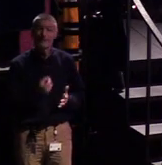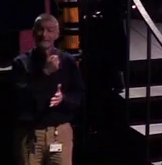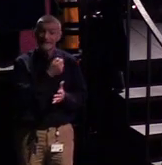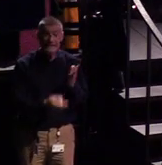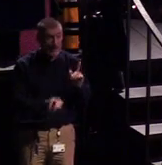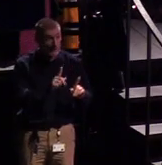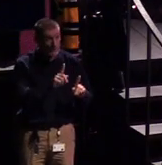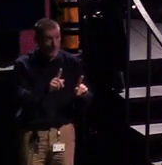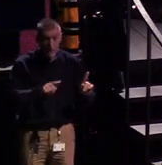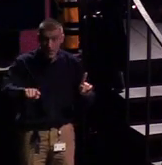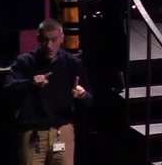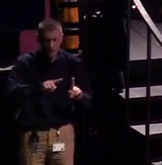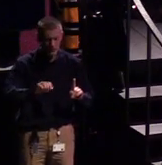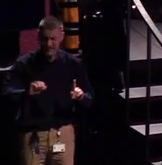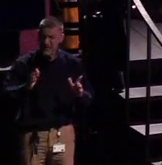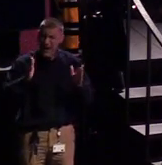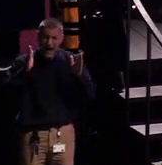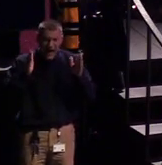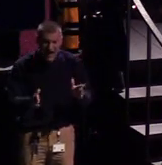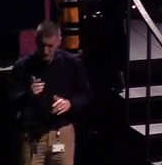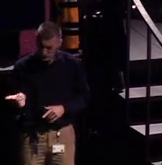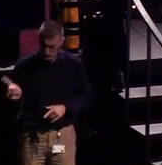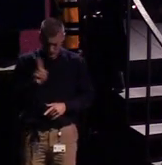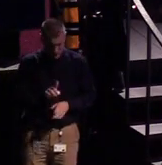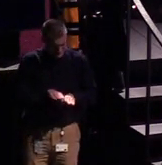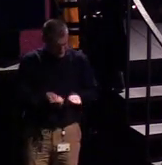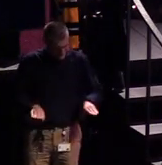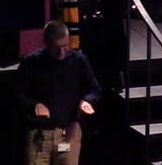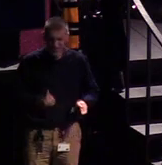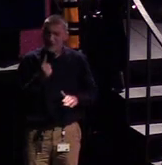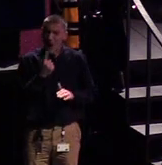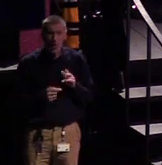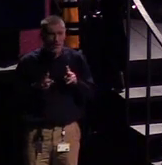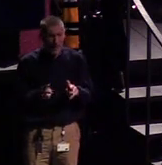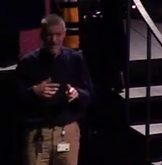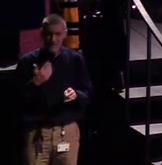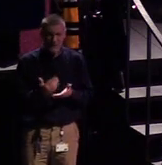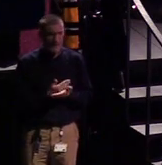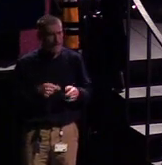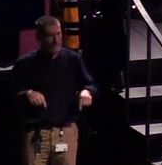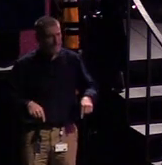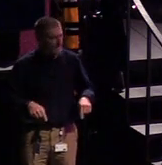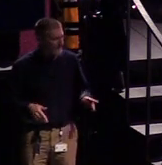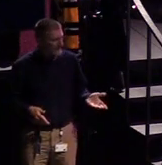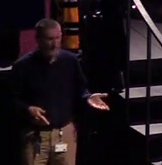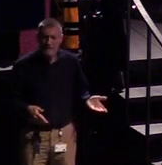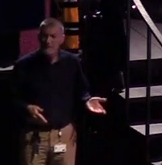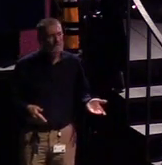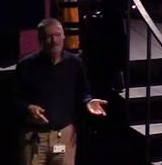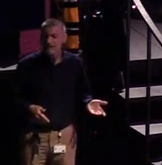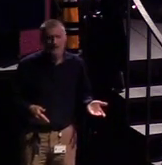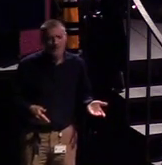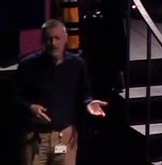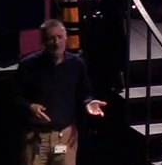to take to the stage to feel safe in our theatres biscuit and this is